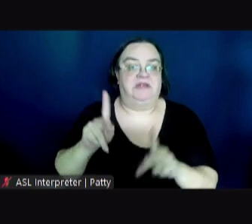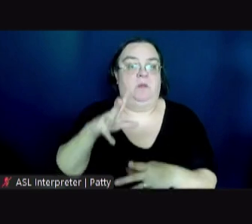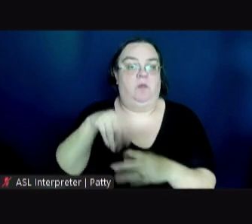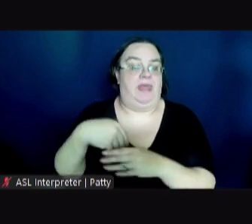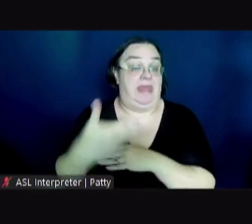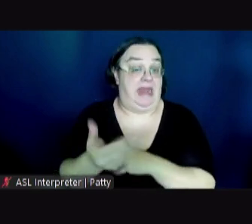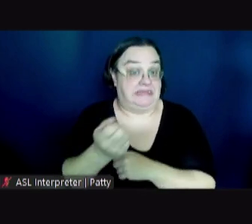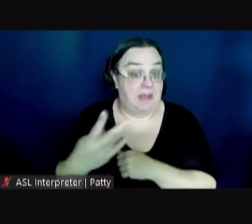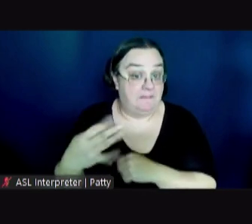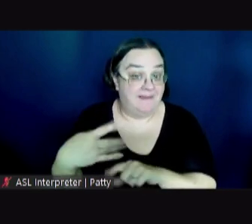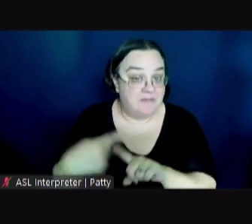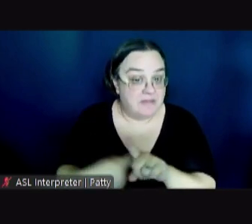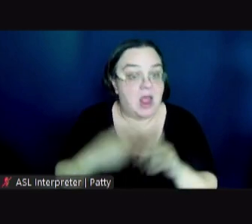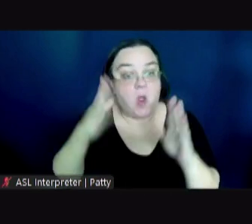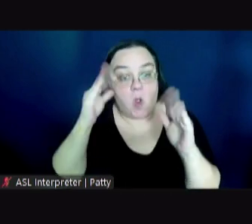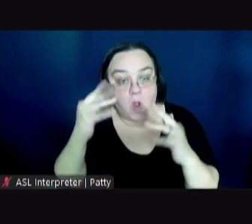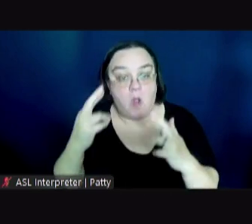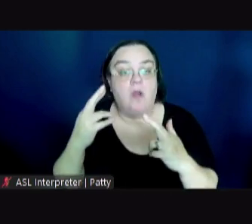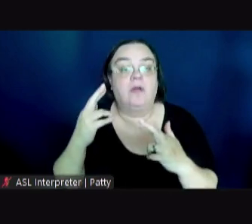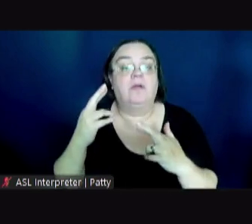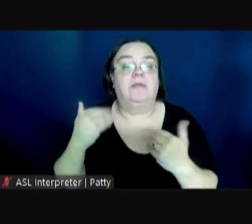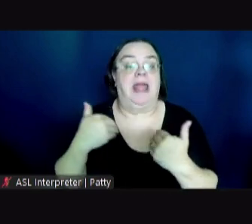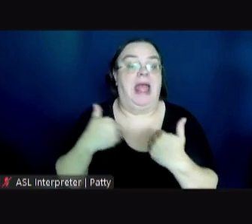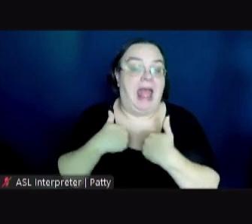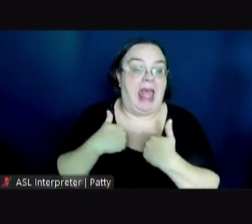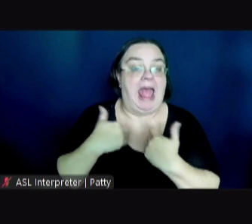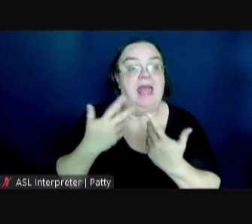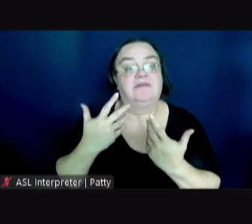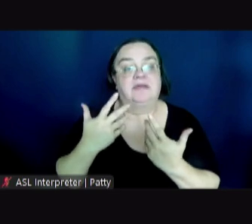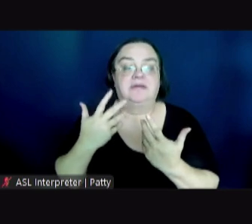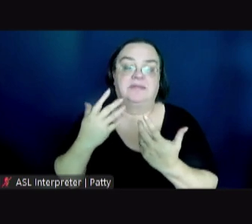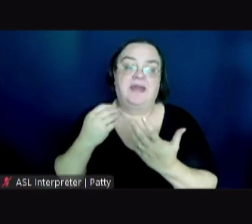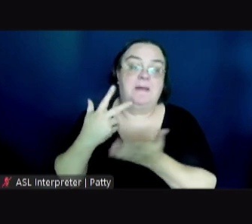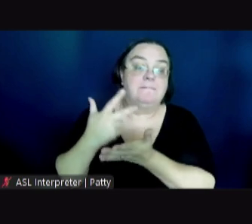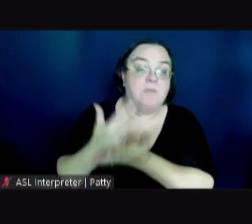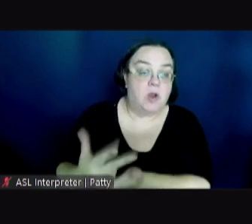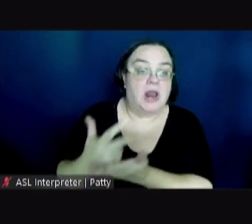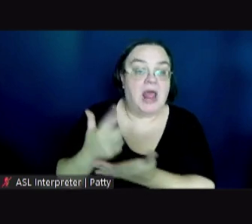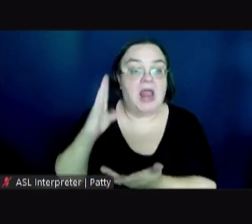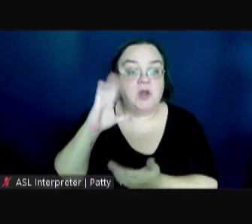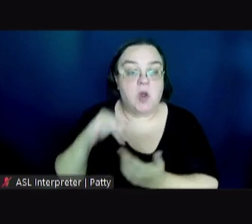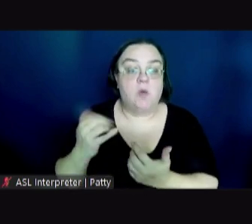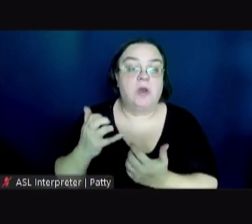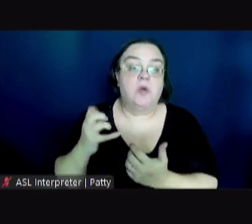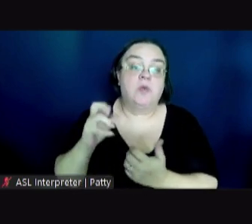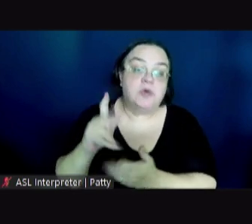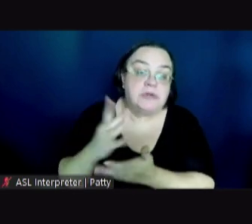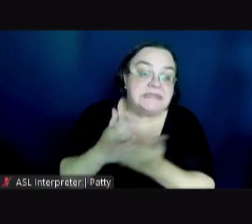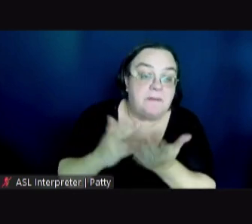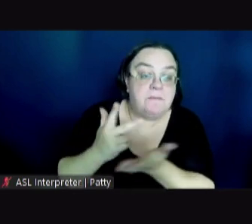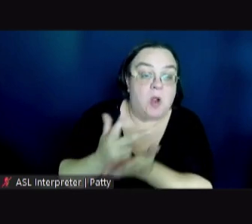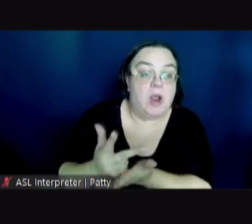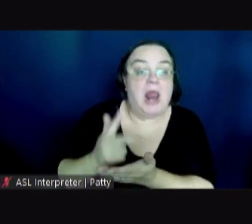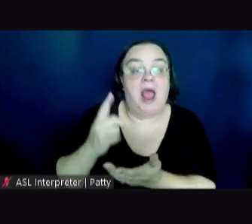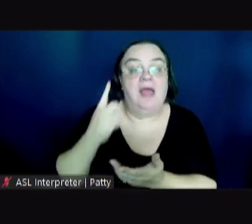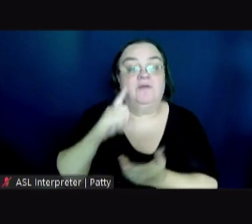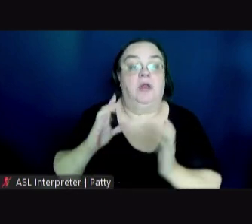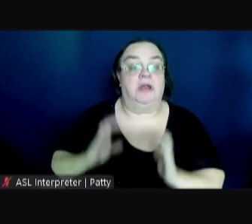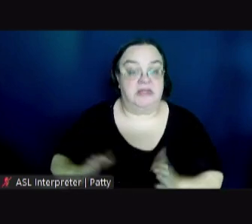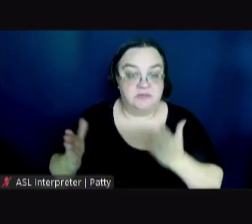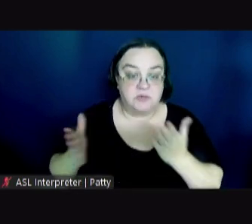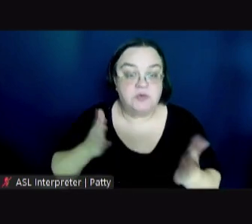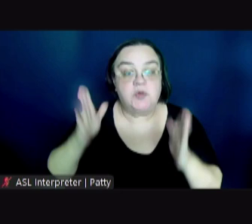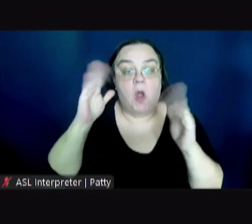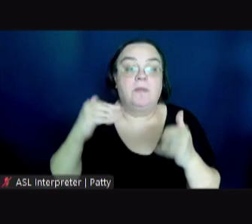have the full parking lot. I know we've returned some of the parking lot to customer use. Hope to have the full parking lot available this